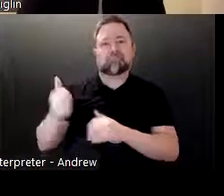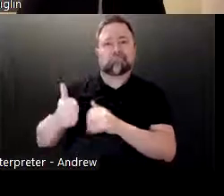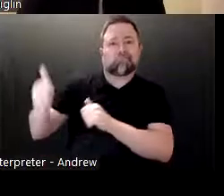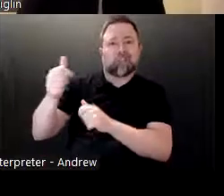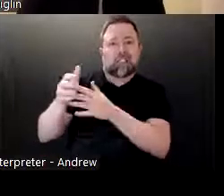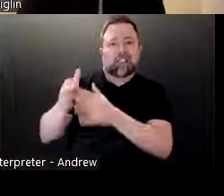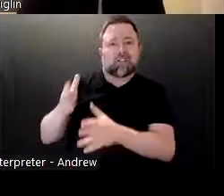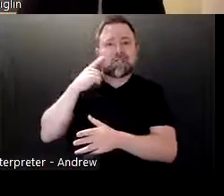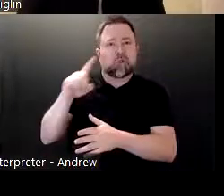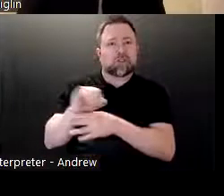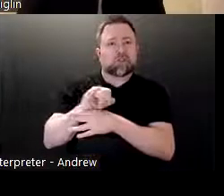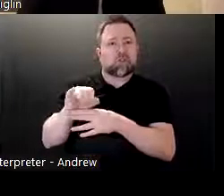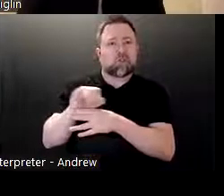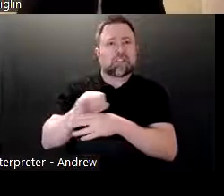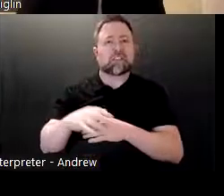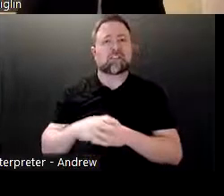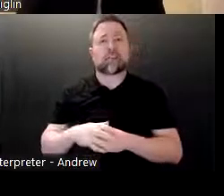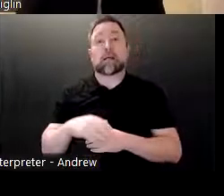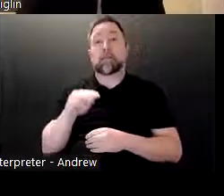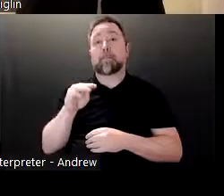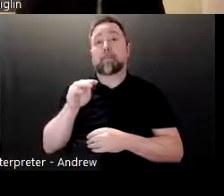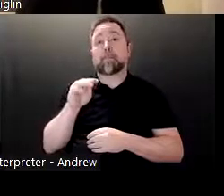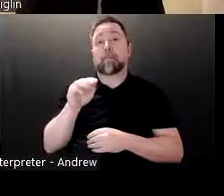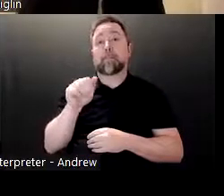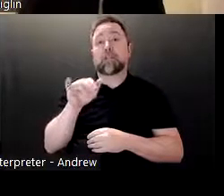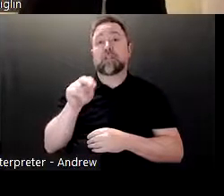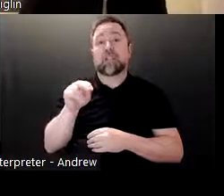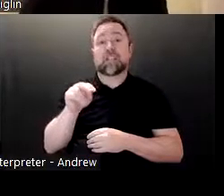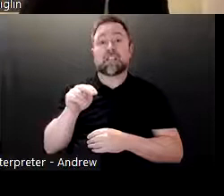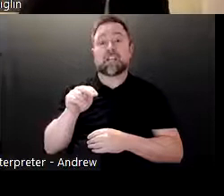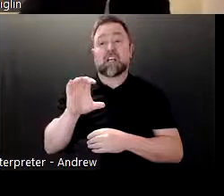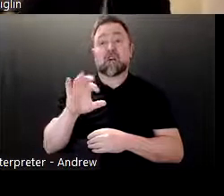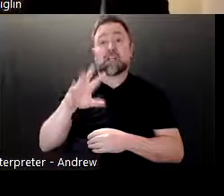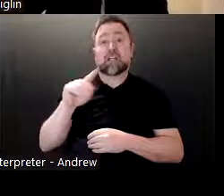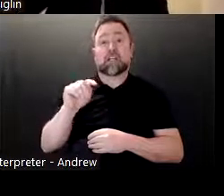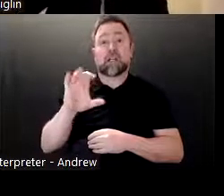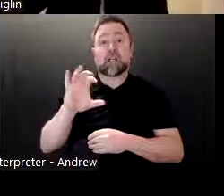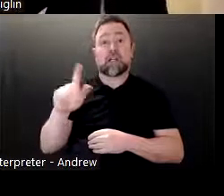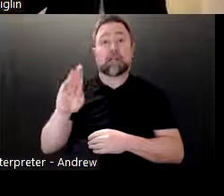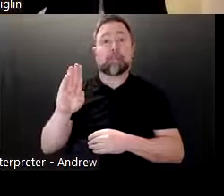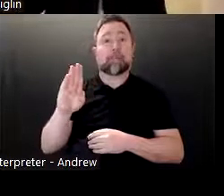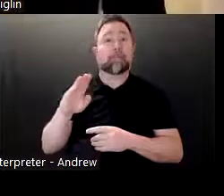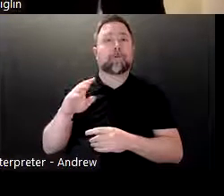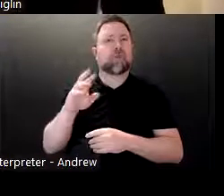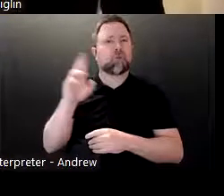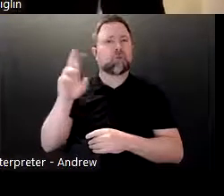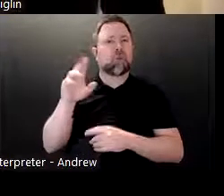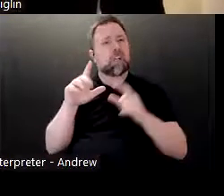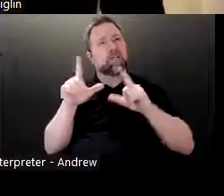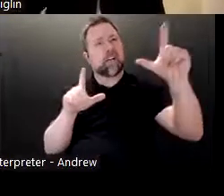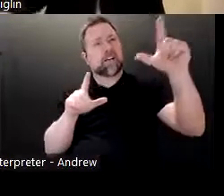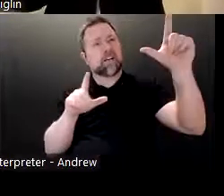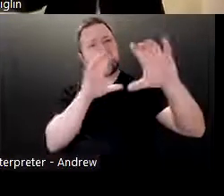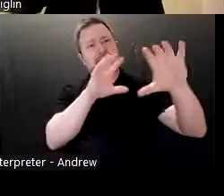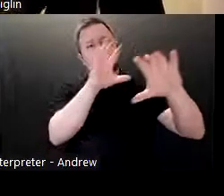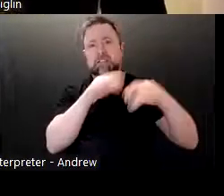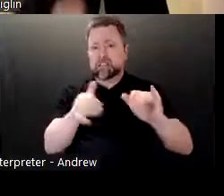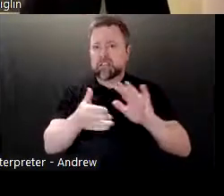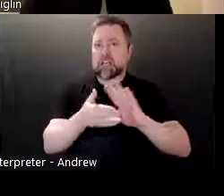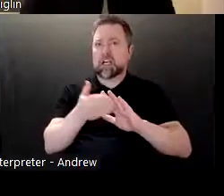Elite clubs like the Marion Cricket Club, seen at upper left, still operating, embodies